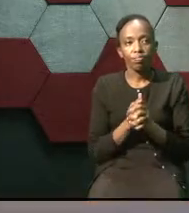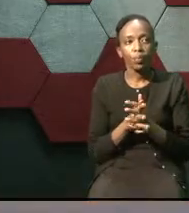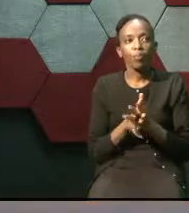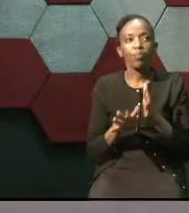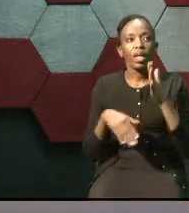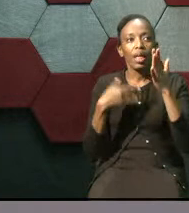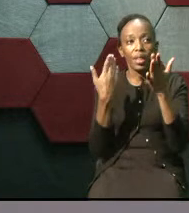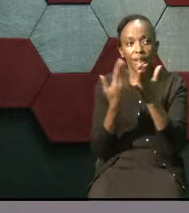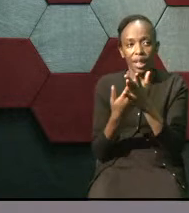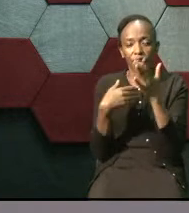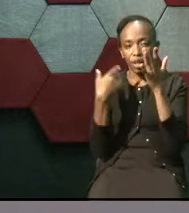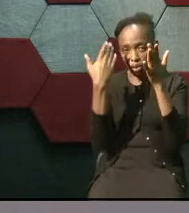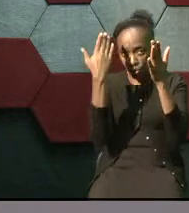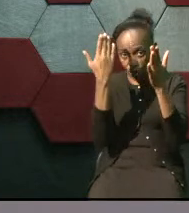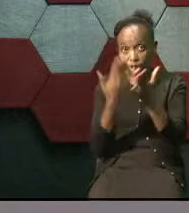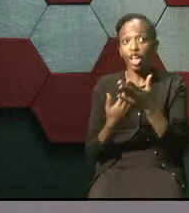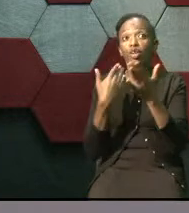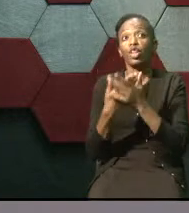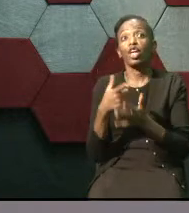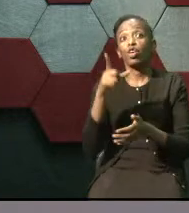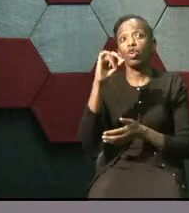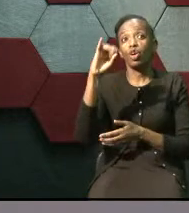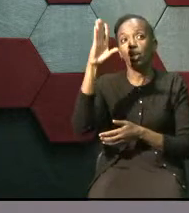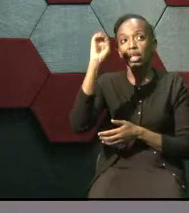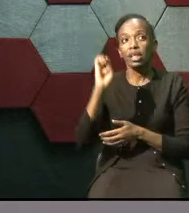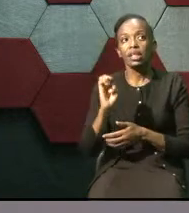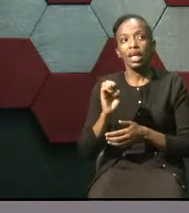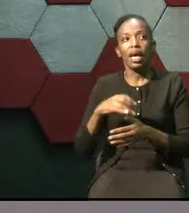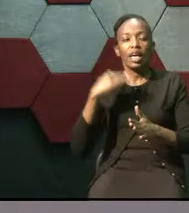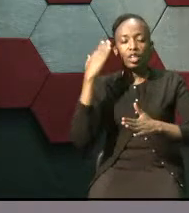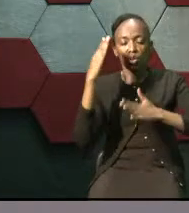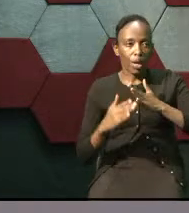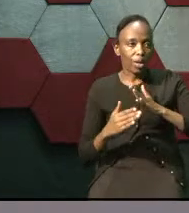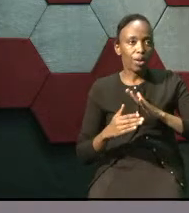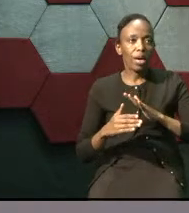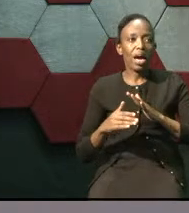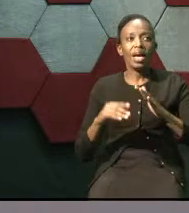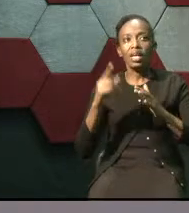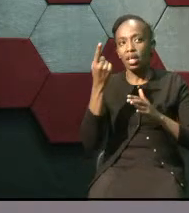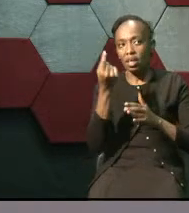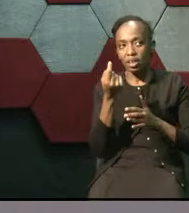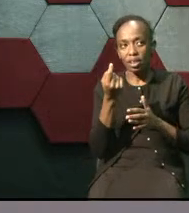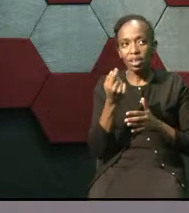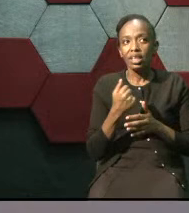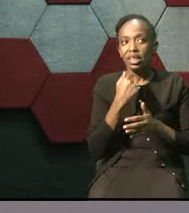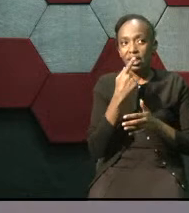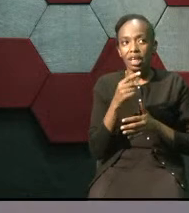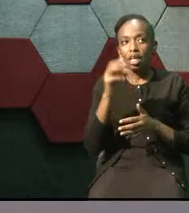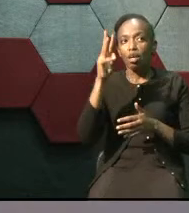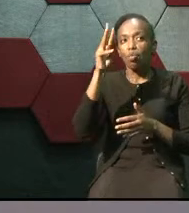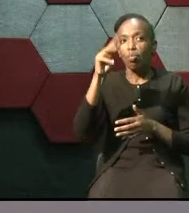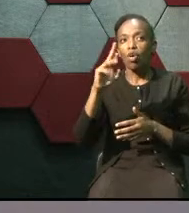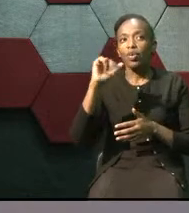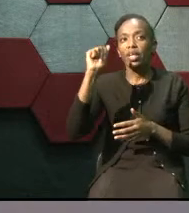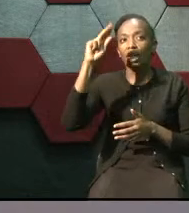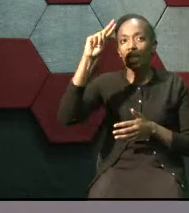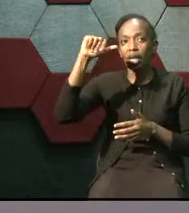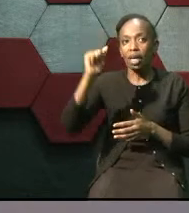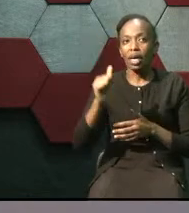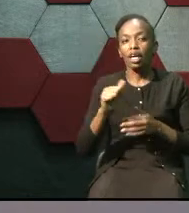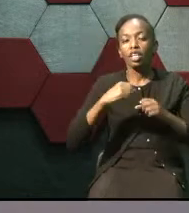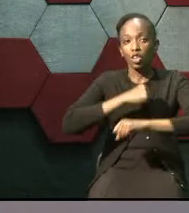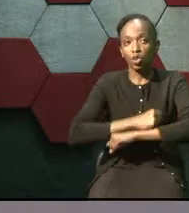Thank you, Lois. And to end on a high point, just a little tip. Lois mentioned Moringa School, one of the top